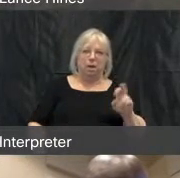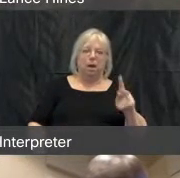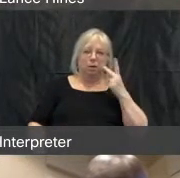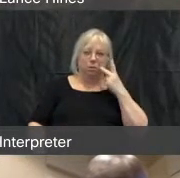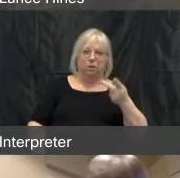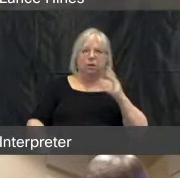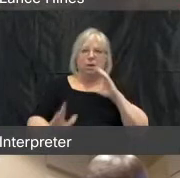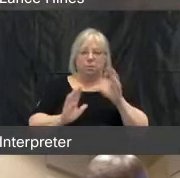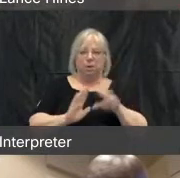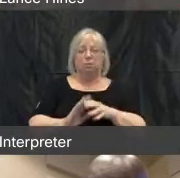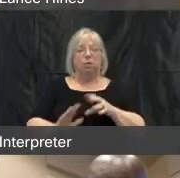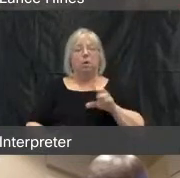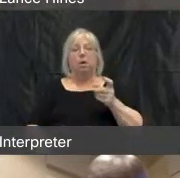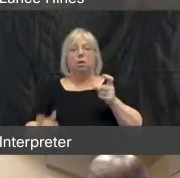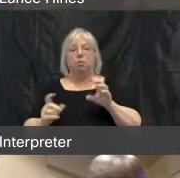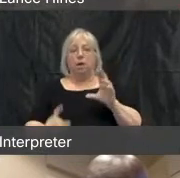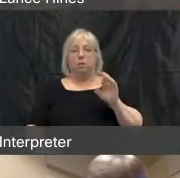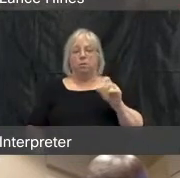Yes, sir.